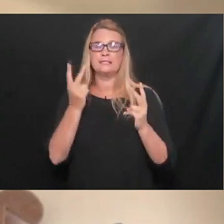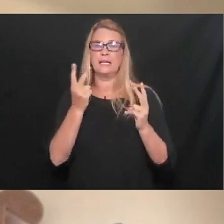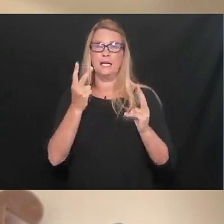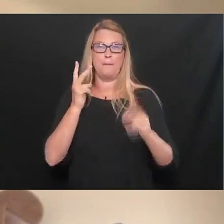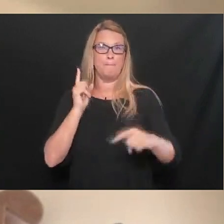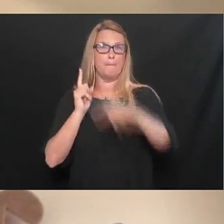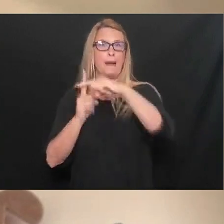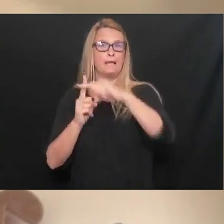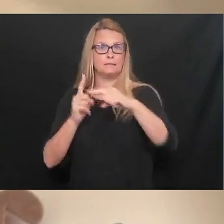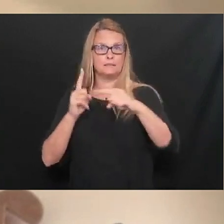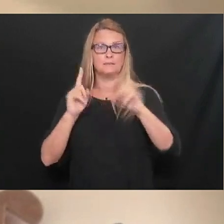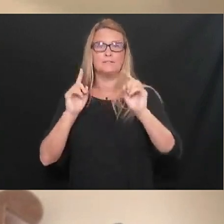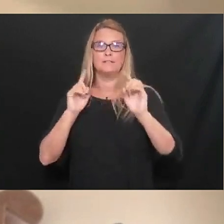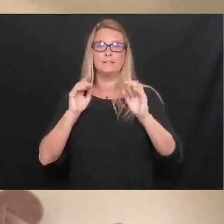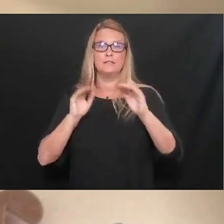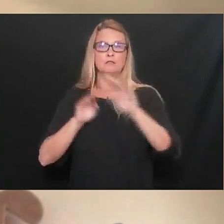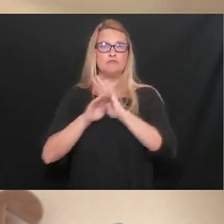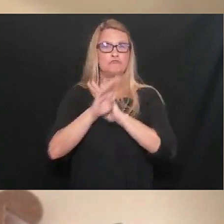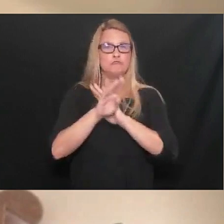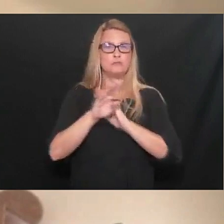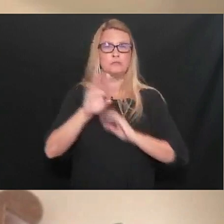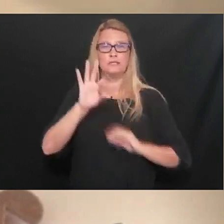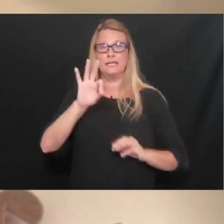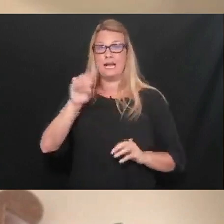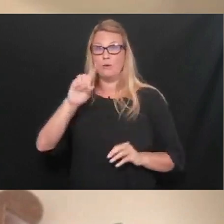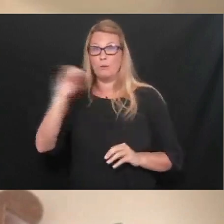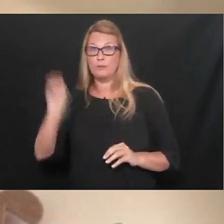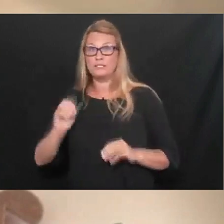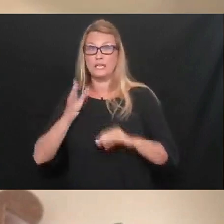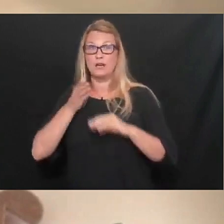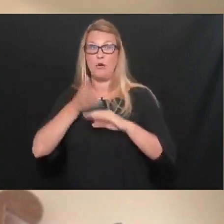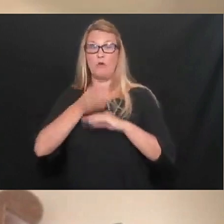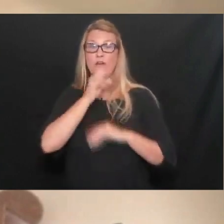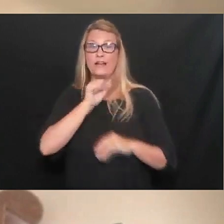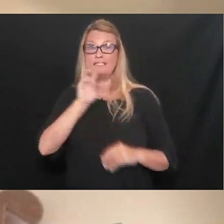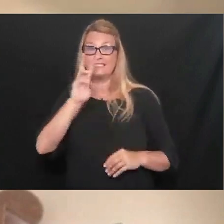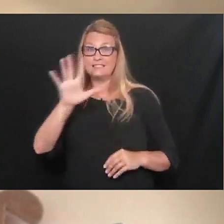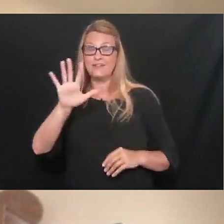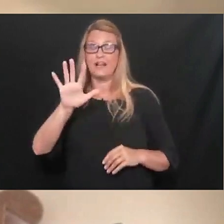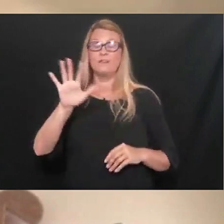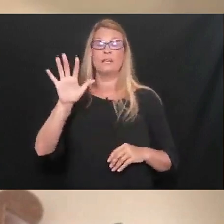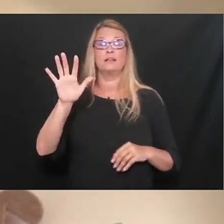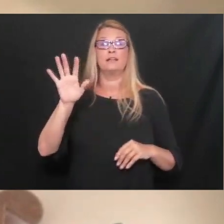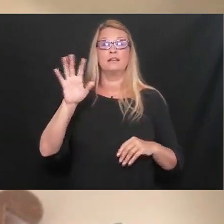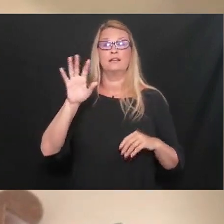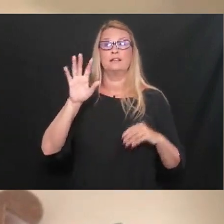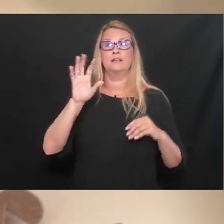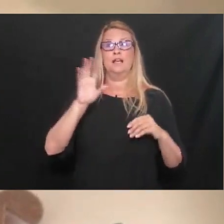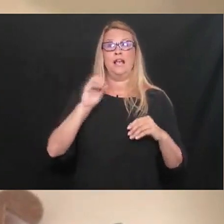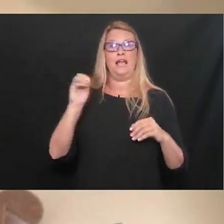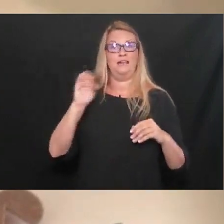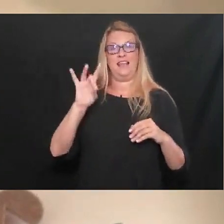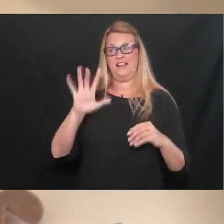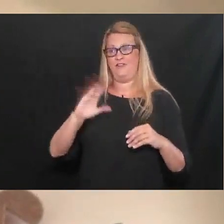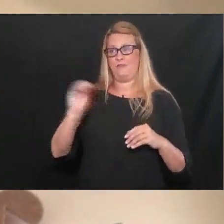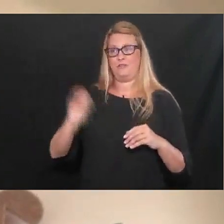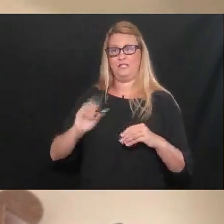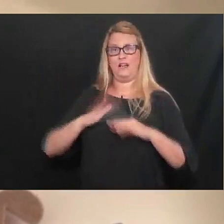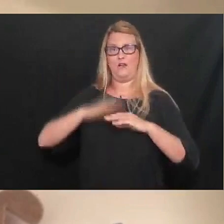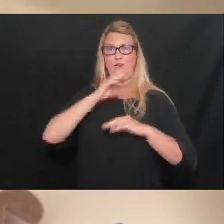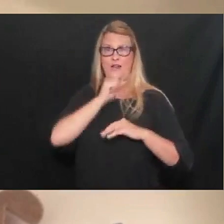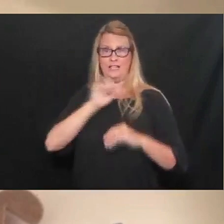towards 91% of over 65 and towards 85% of the over 50, but we have more work to